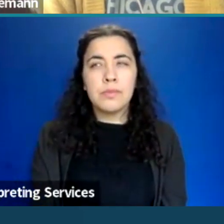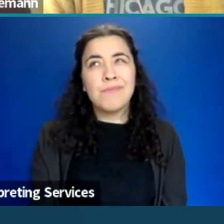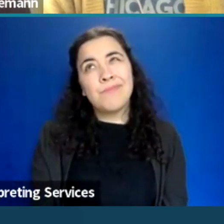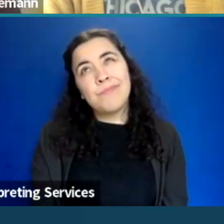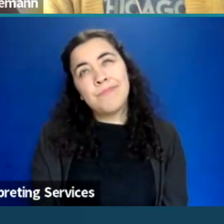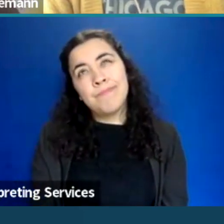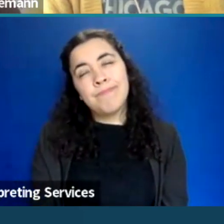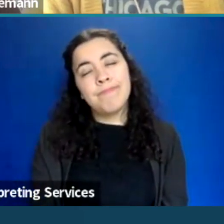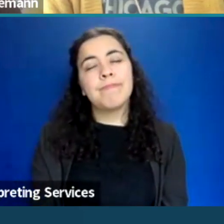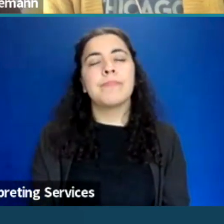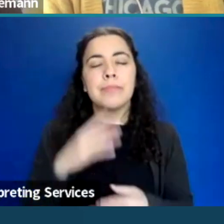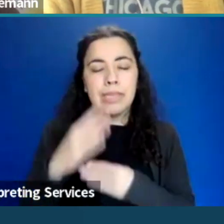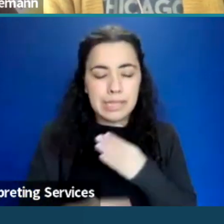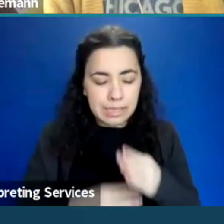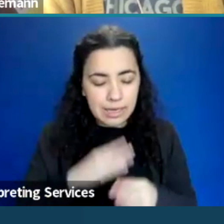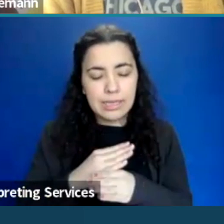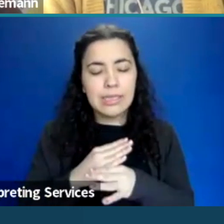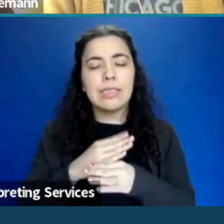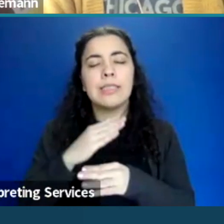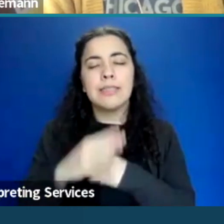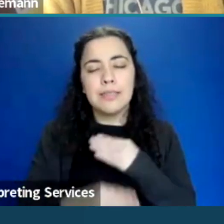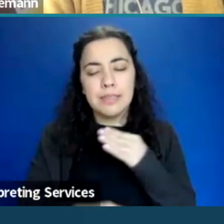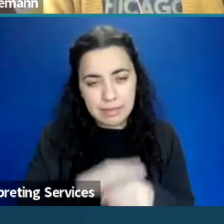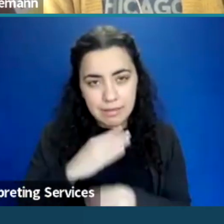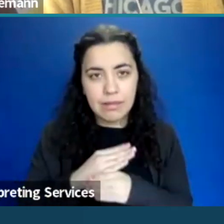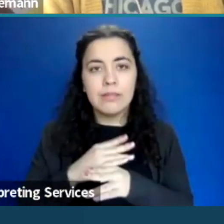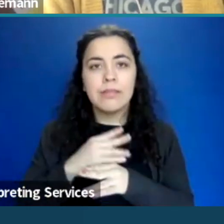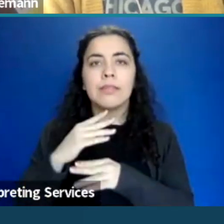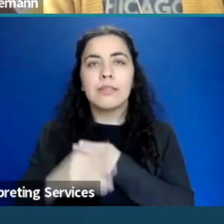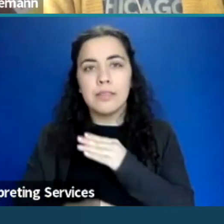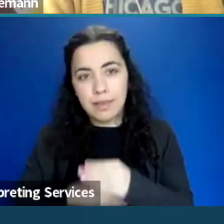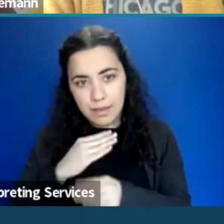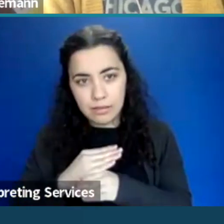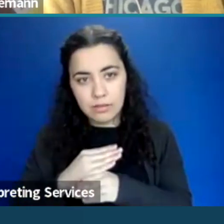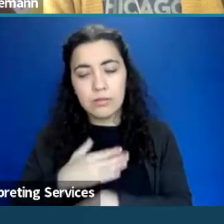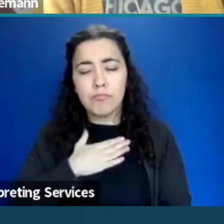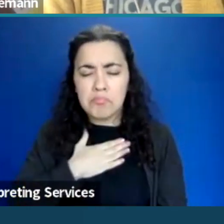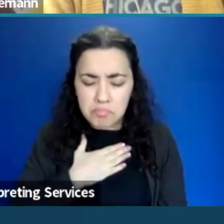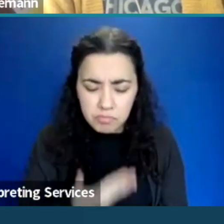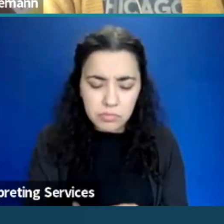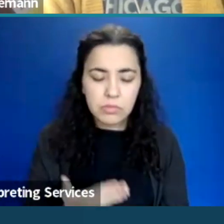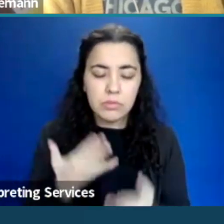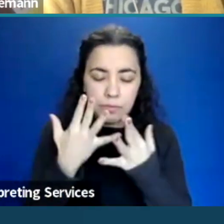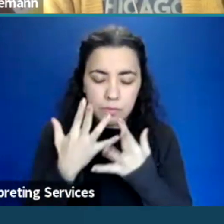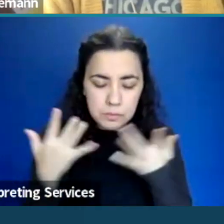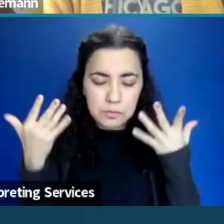Kindness, kindness, kindness. Yeah, I mean, that's key number one. Just